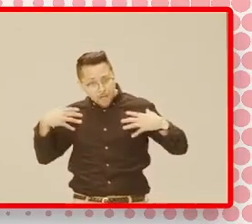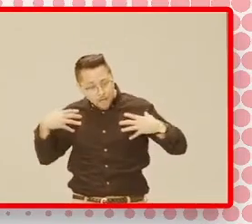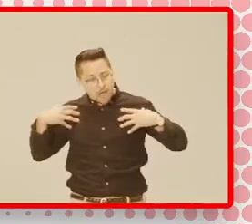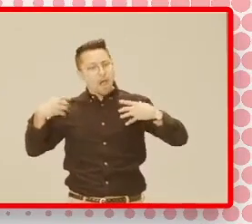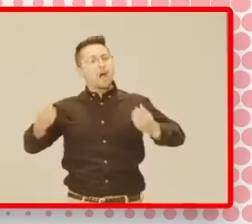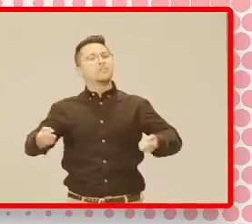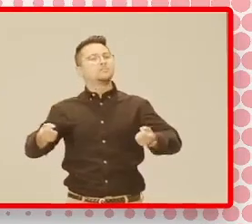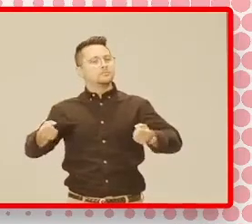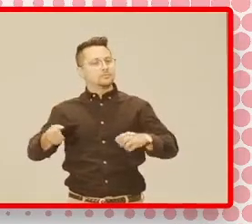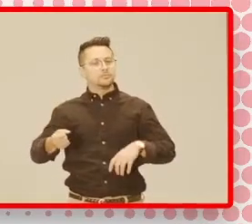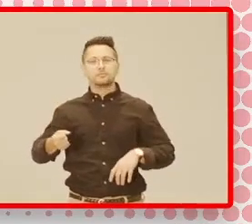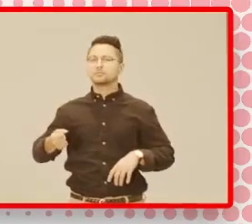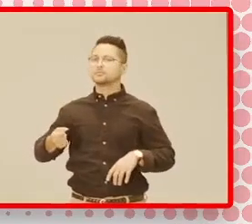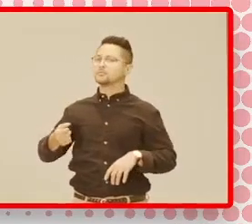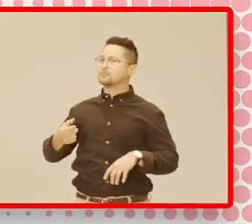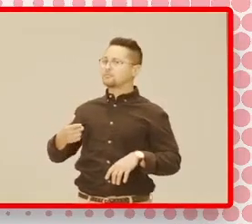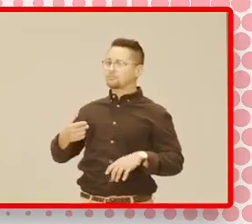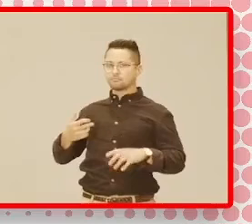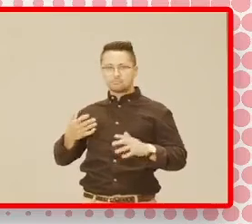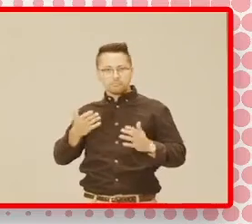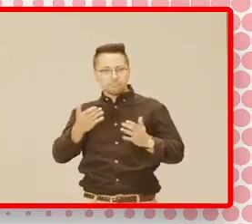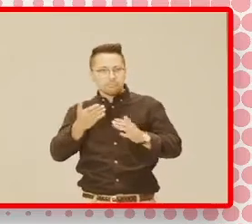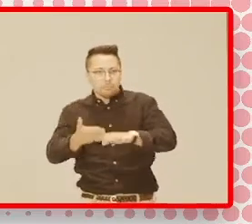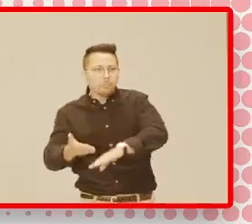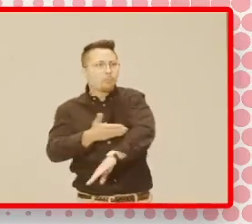and things get better.